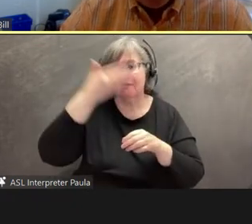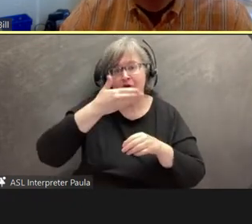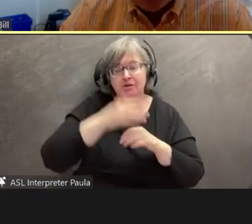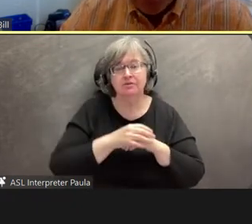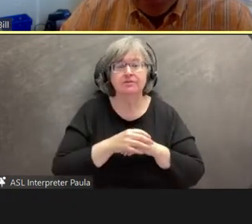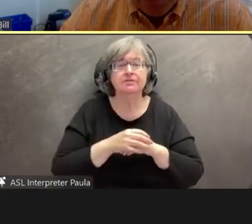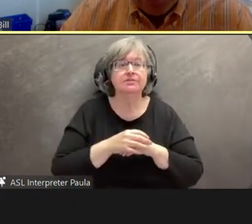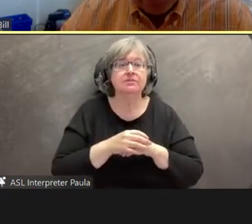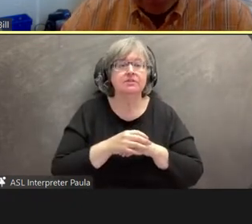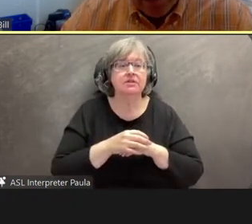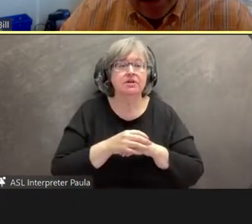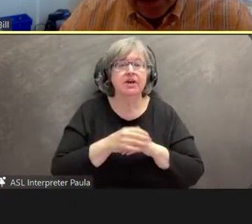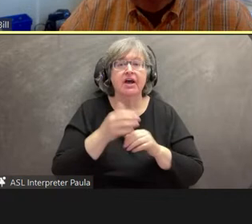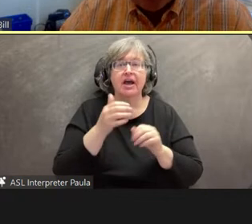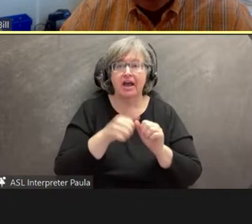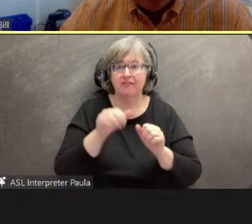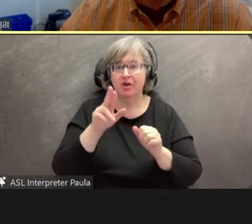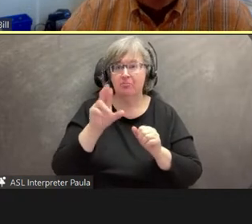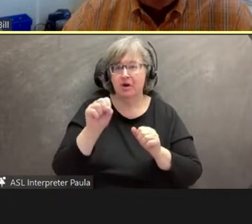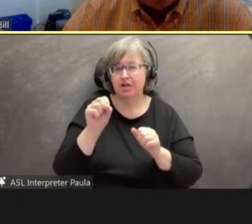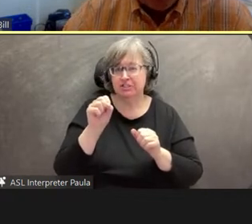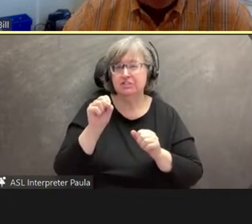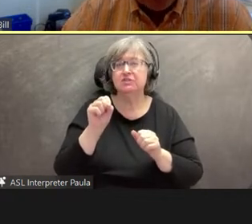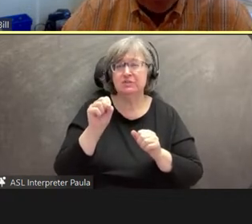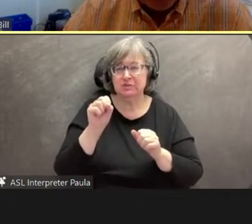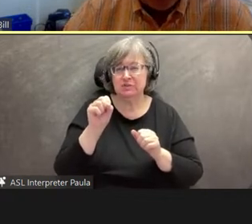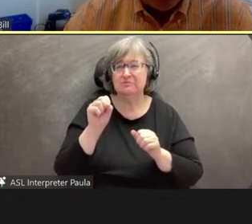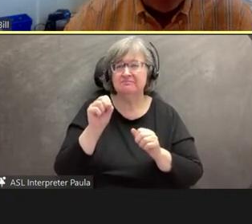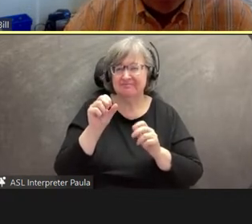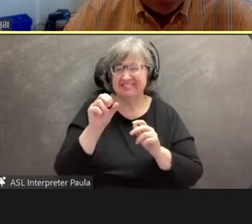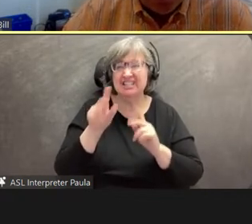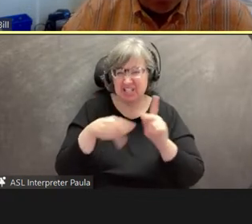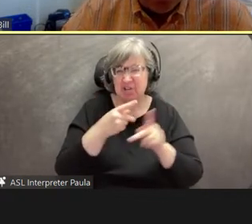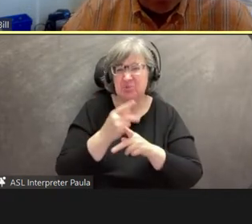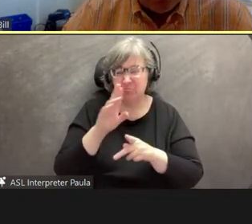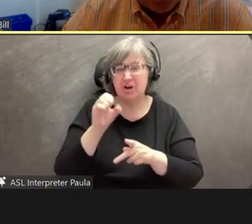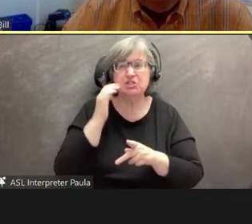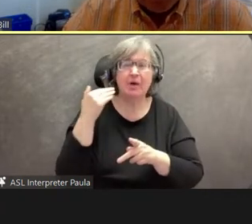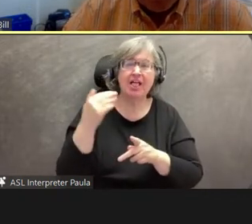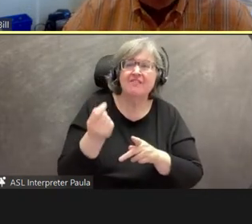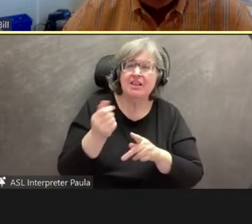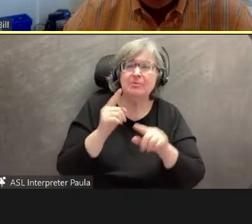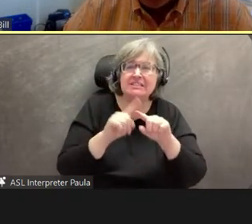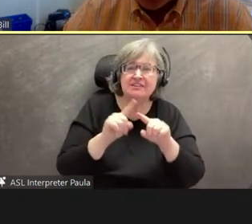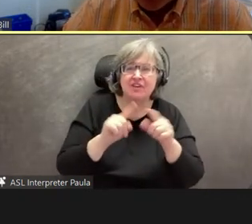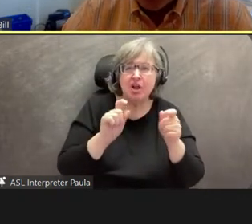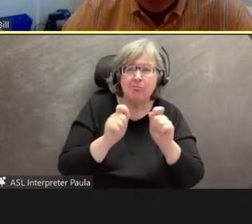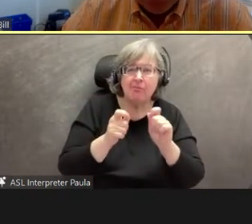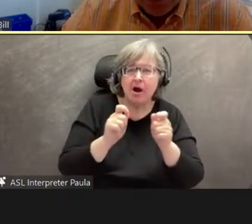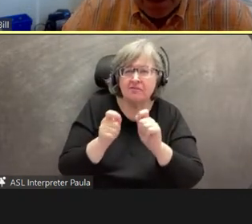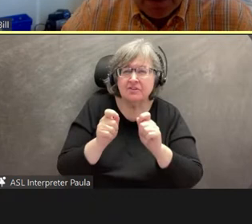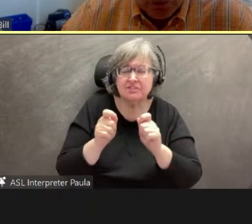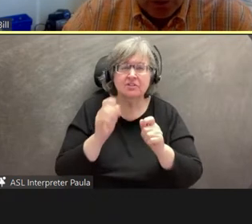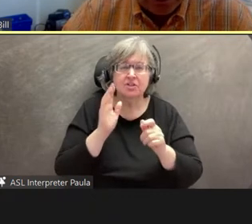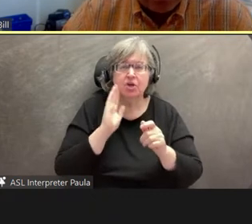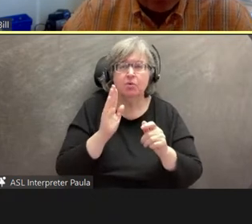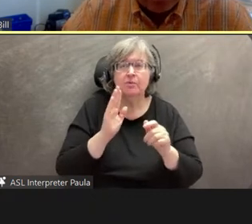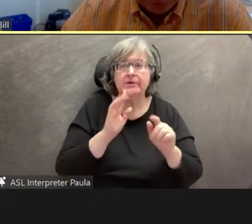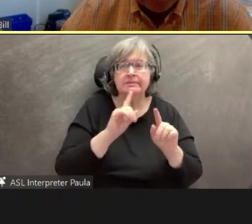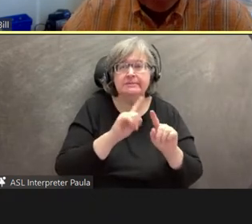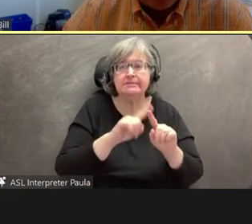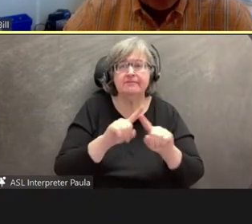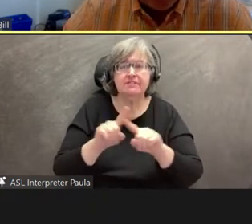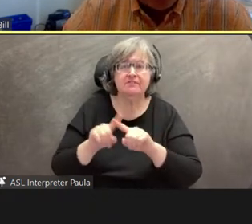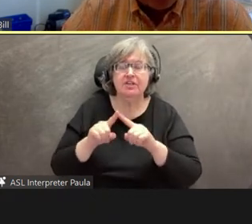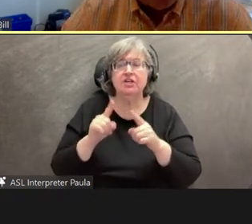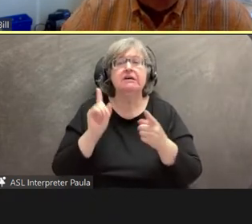every bus series is going to have a slightly different modification, and it will have to go through multiple iterations before we